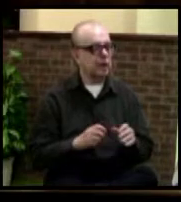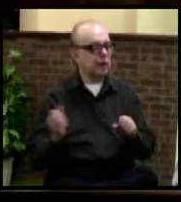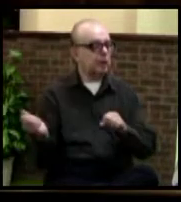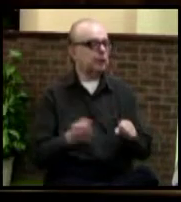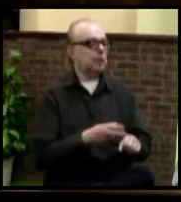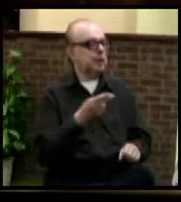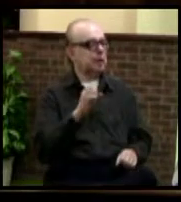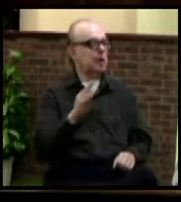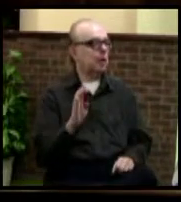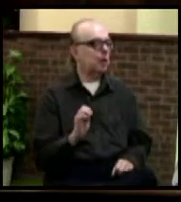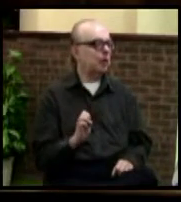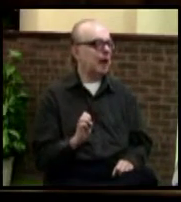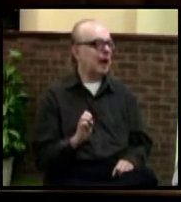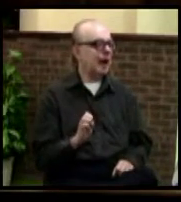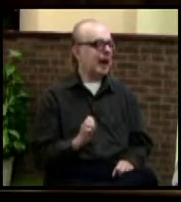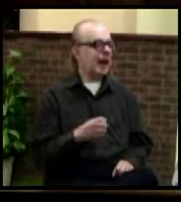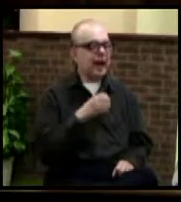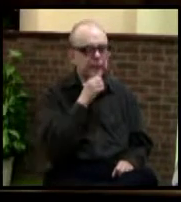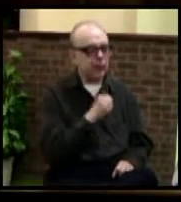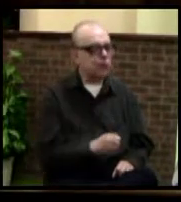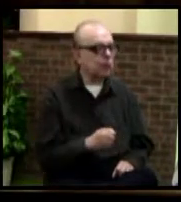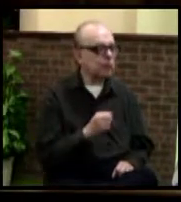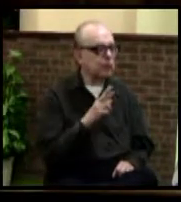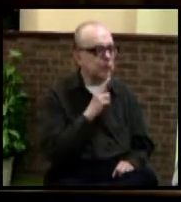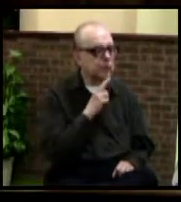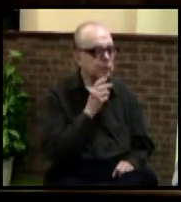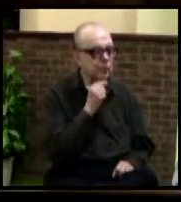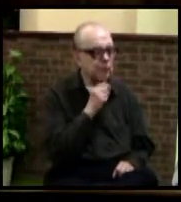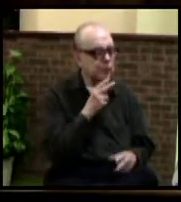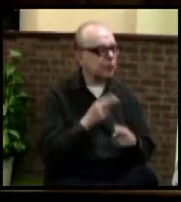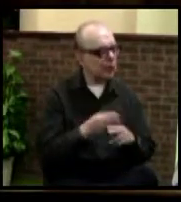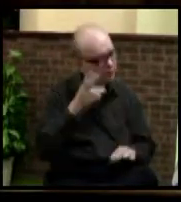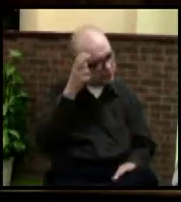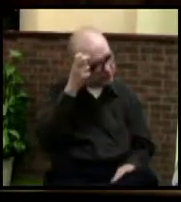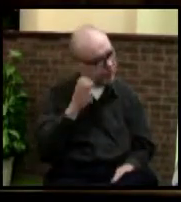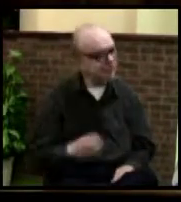old rooster. Yep. Called Satan, okay?